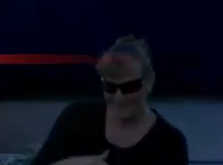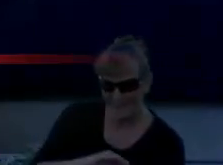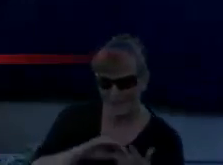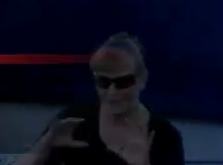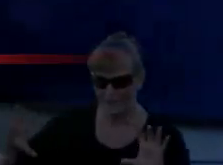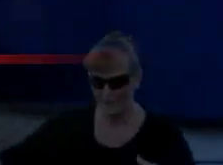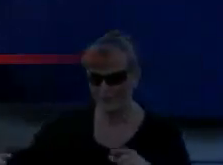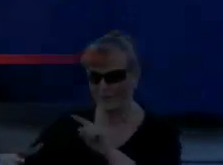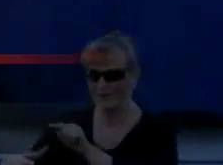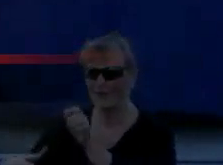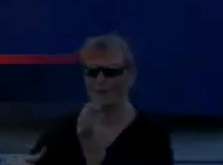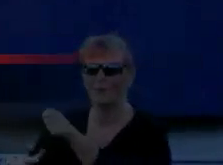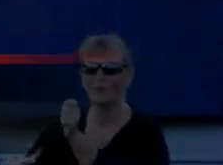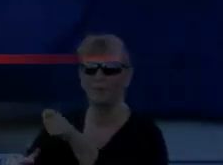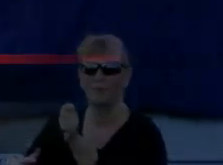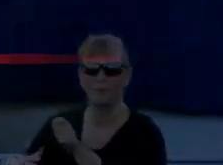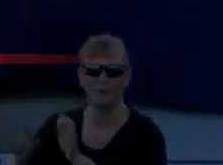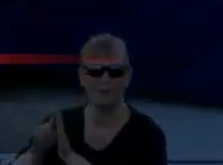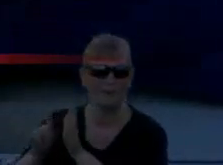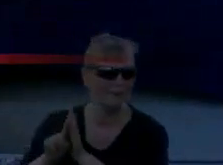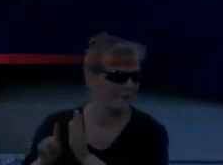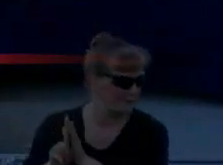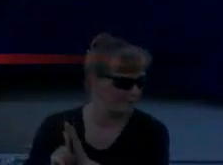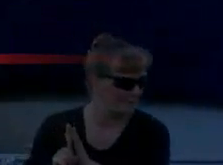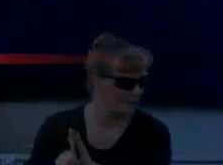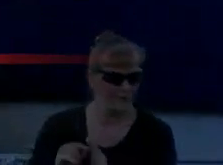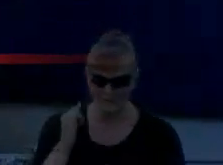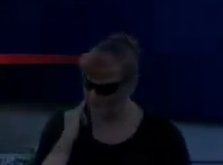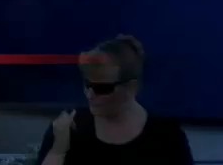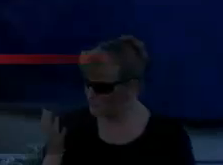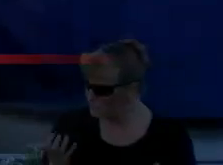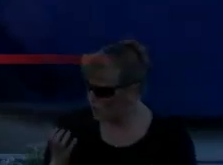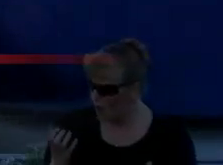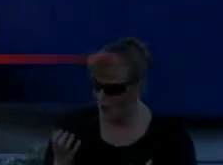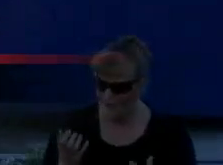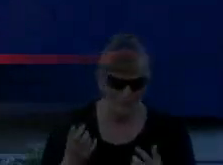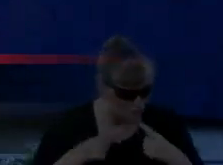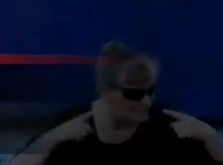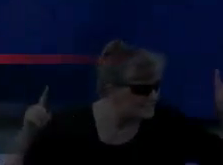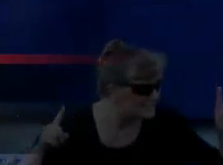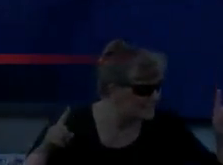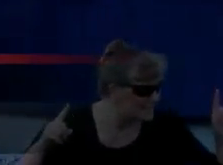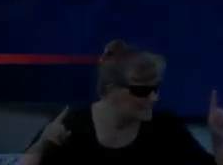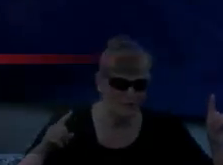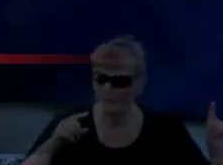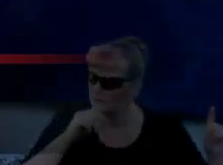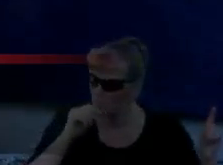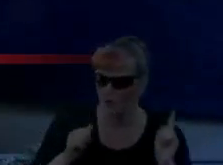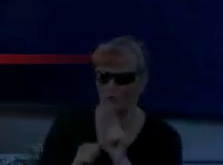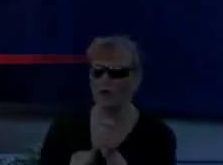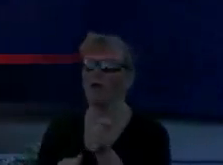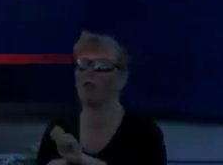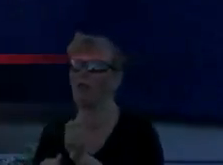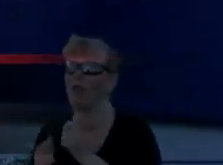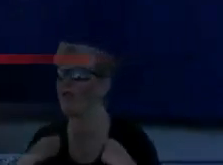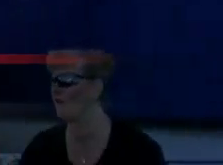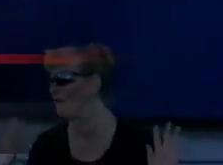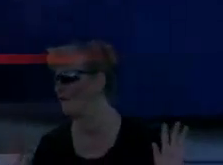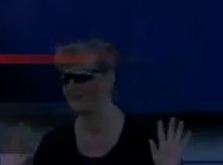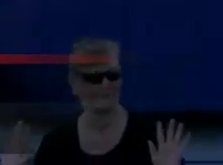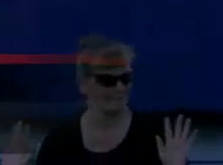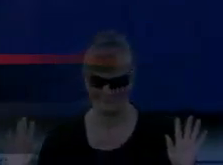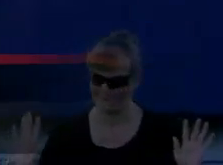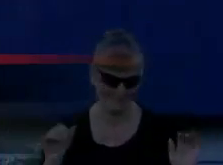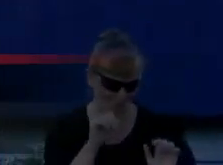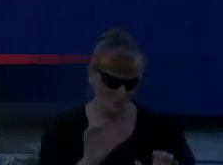the compound. If you want to succeed, if you want to change the world, don't ever, ever, ever ring your